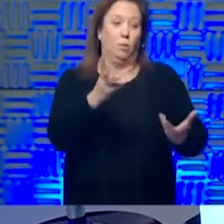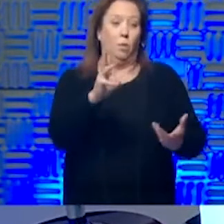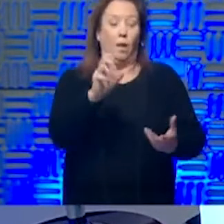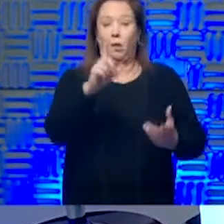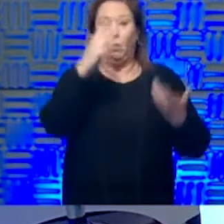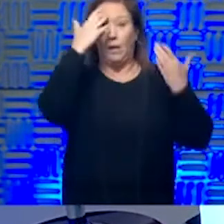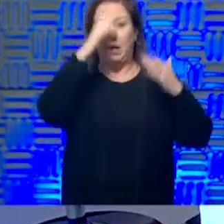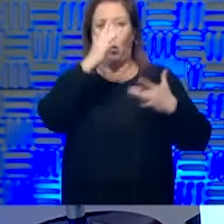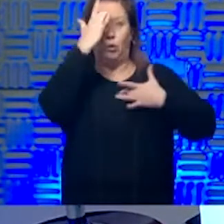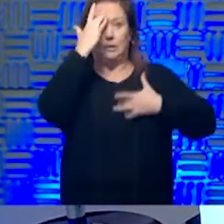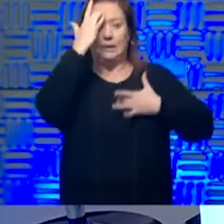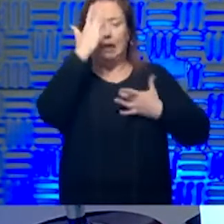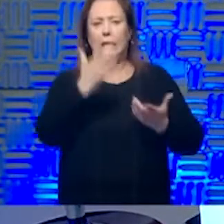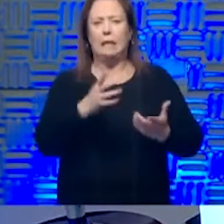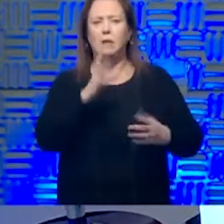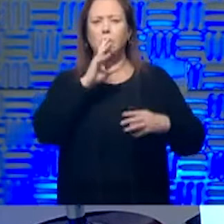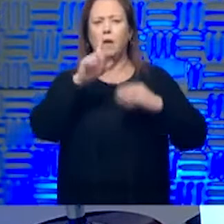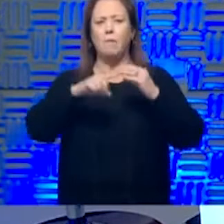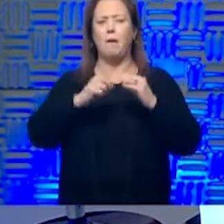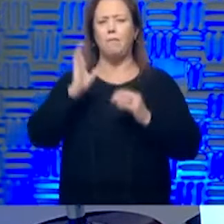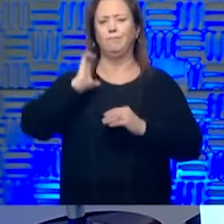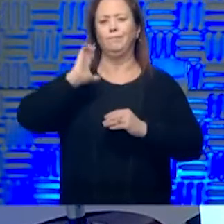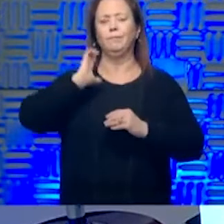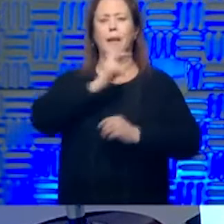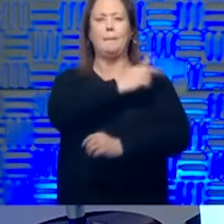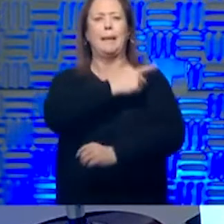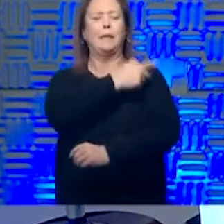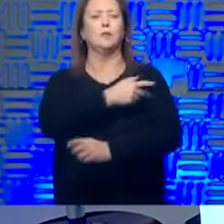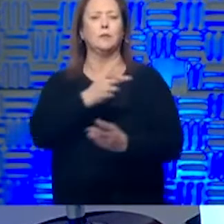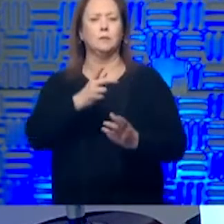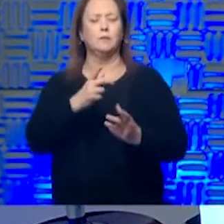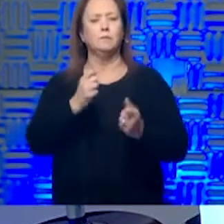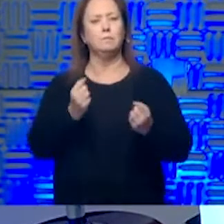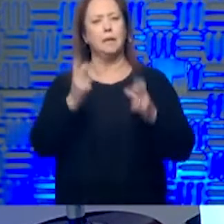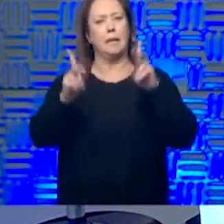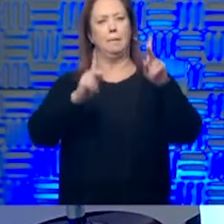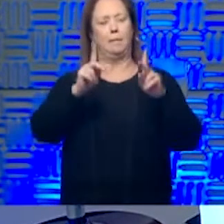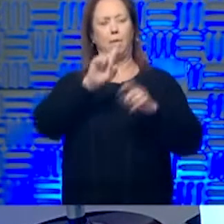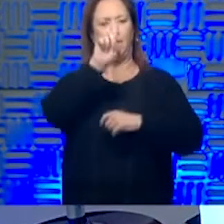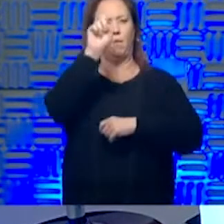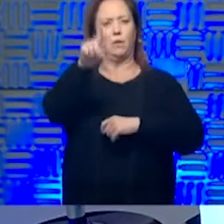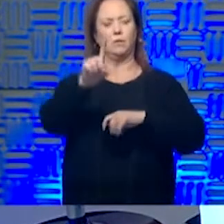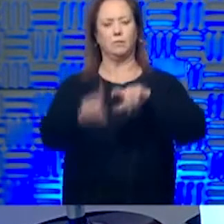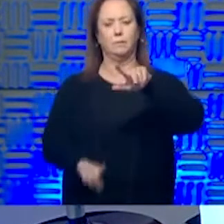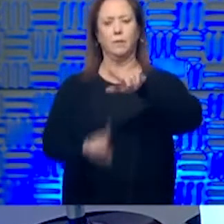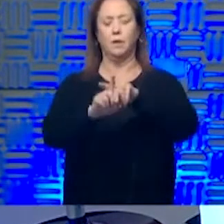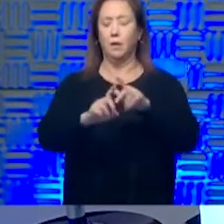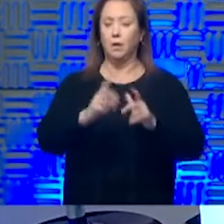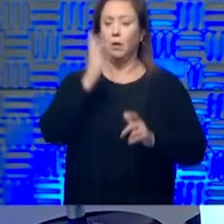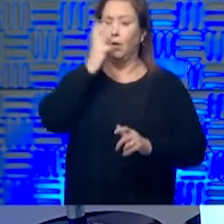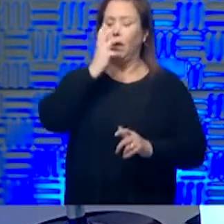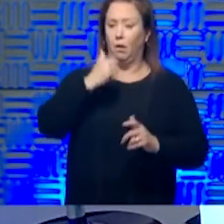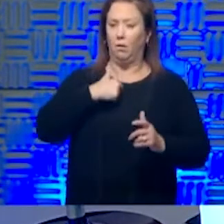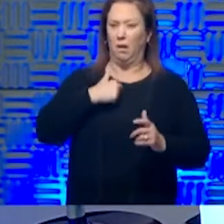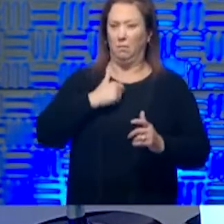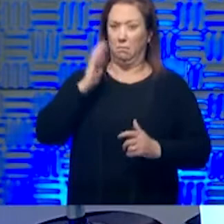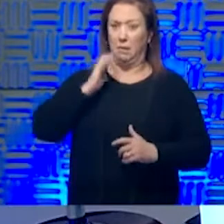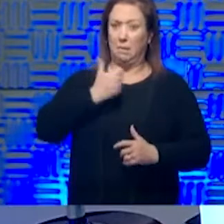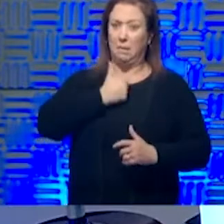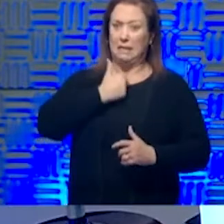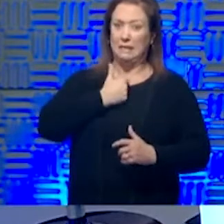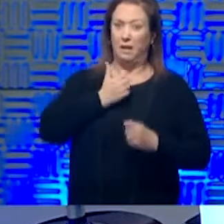they're so sick. So can you talk a little bit about that? Because I think that's something a lot of people have questioned themselves. If my gosh, maybe what I had